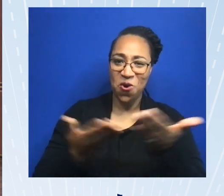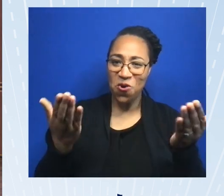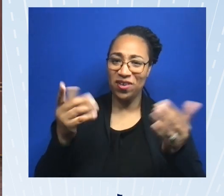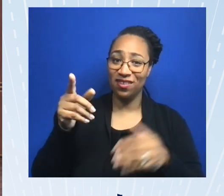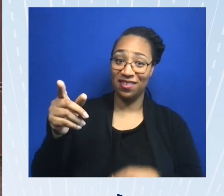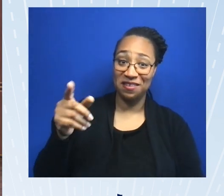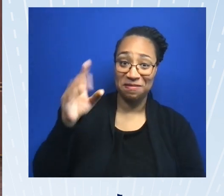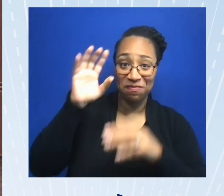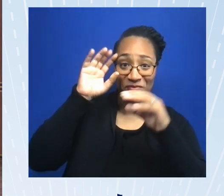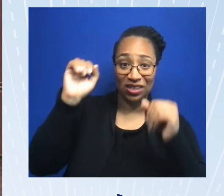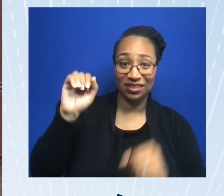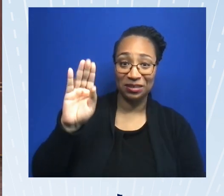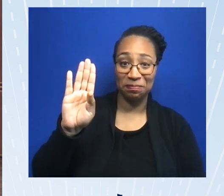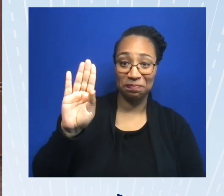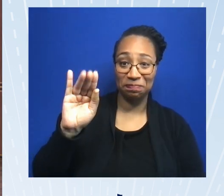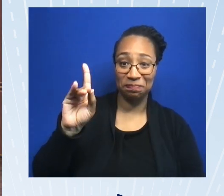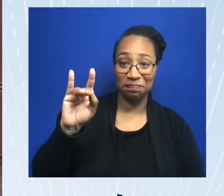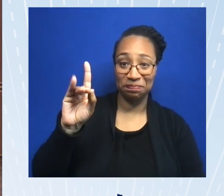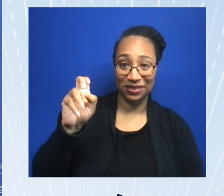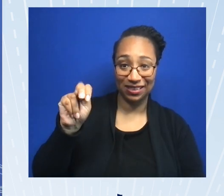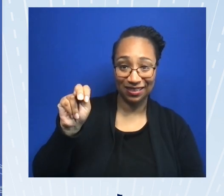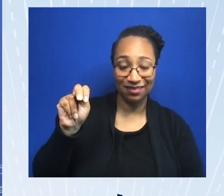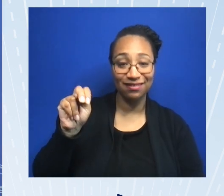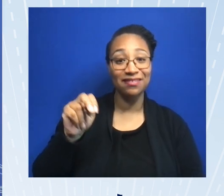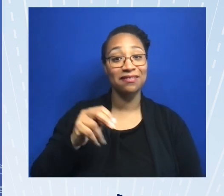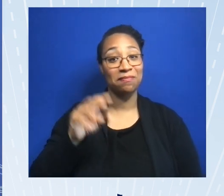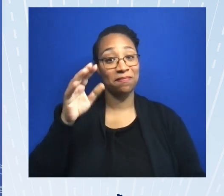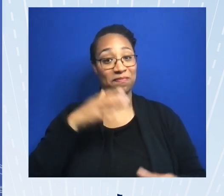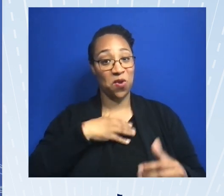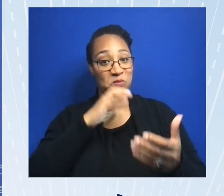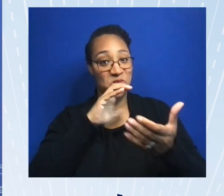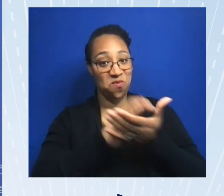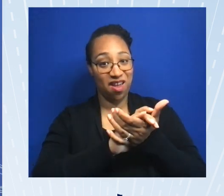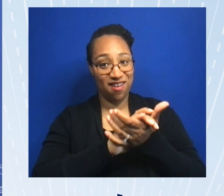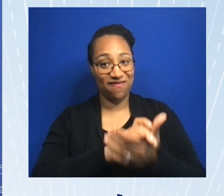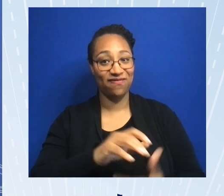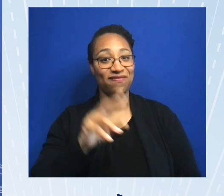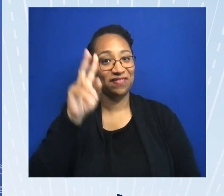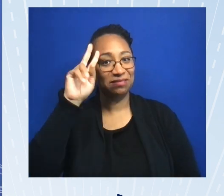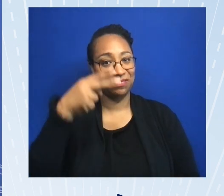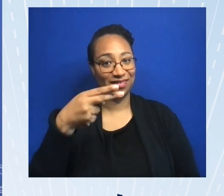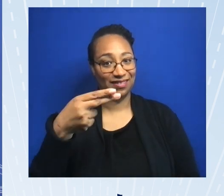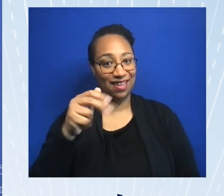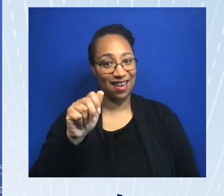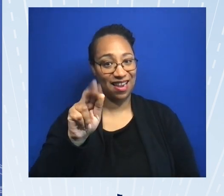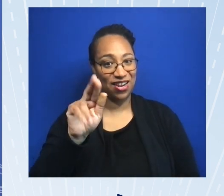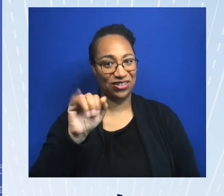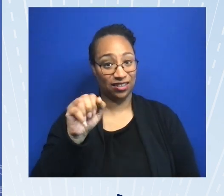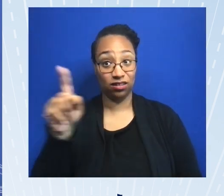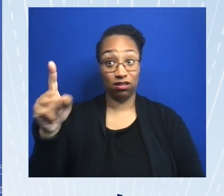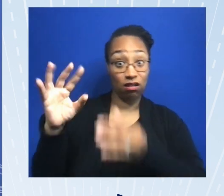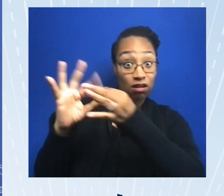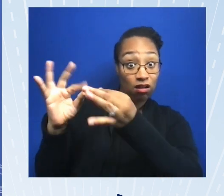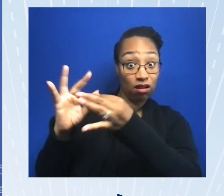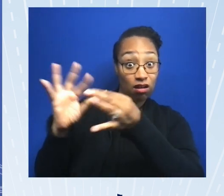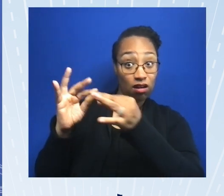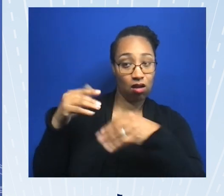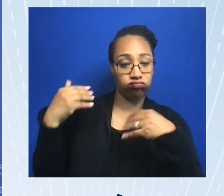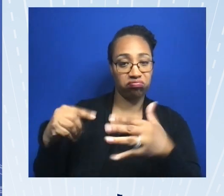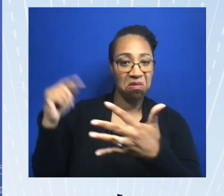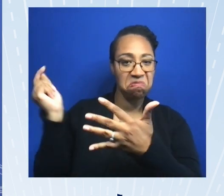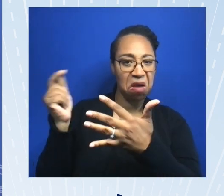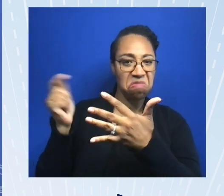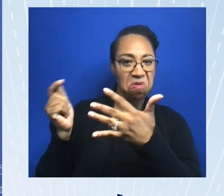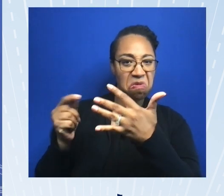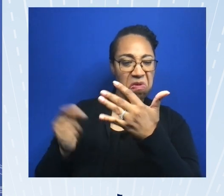are taking to confront anti-Semitism, bigotry, and hate in all of its forms. That is